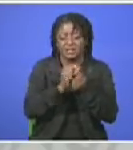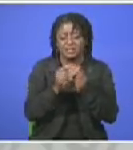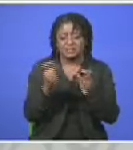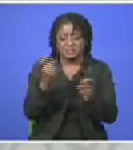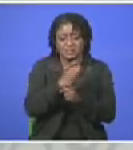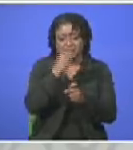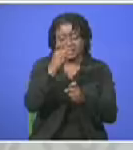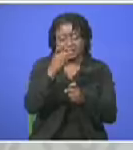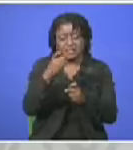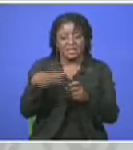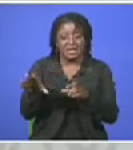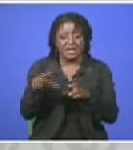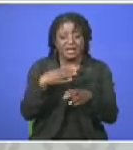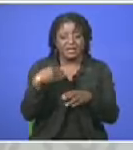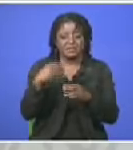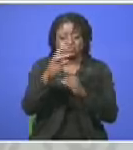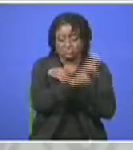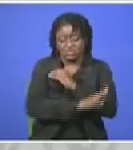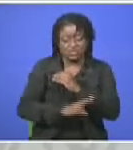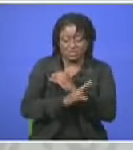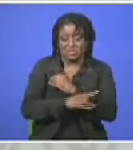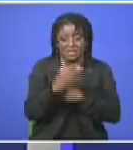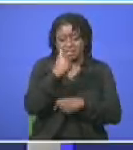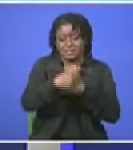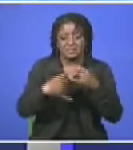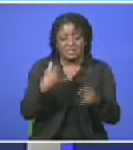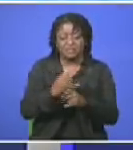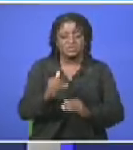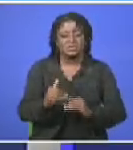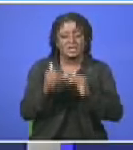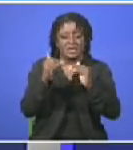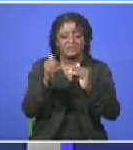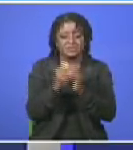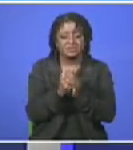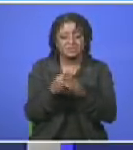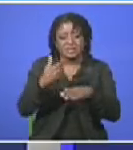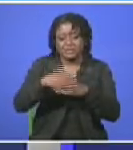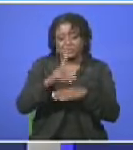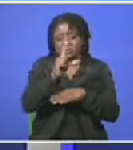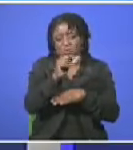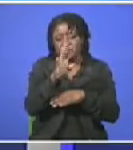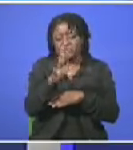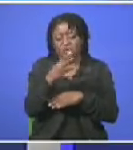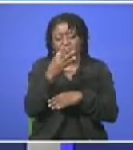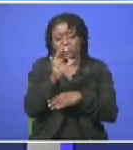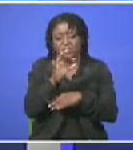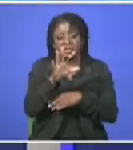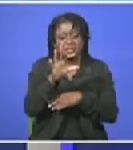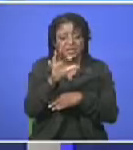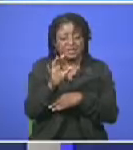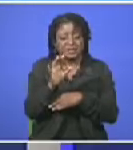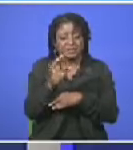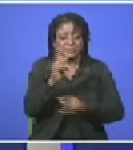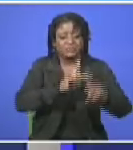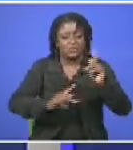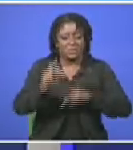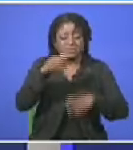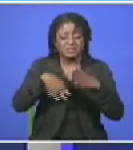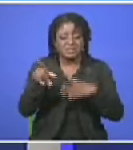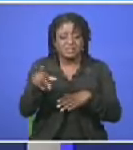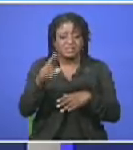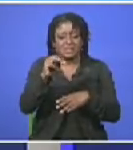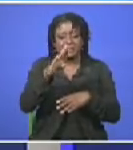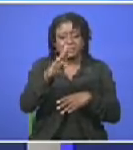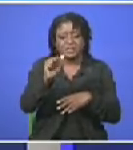at regional and international level of athletics. After a 24.9 rebound performance in his NBA preseason